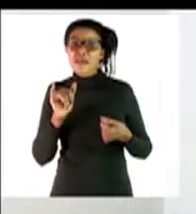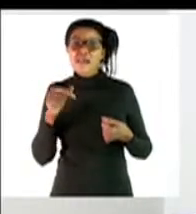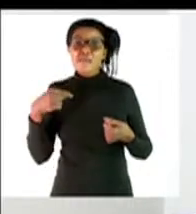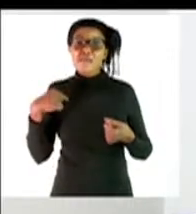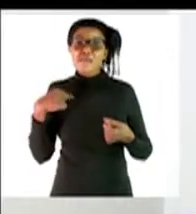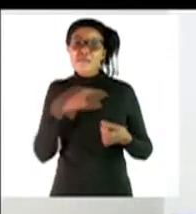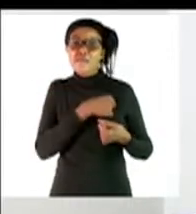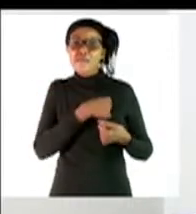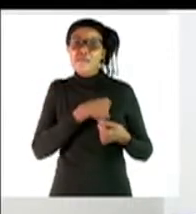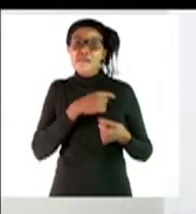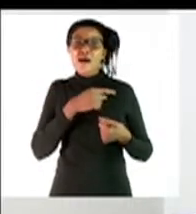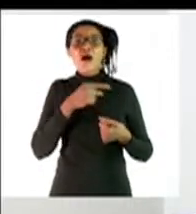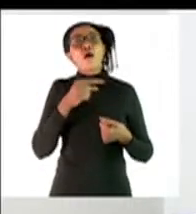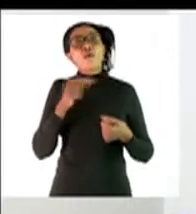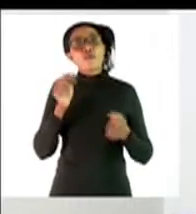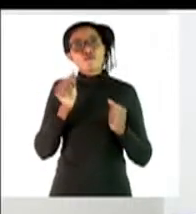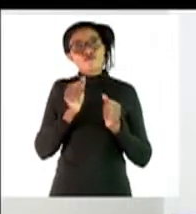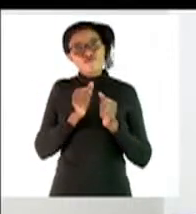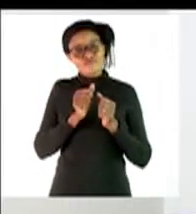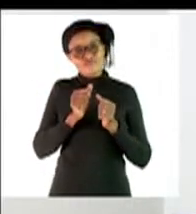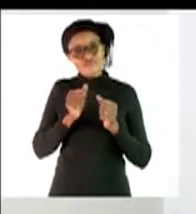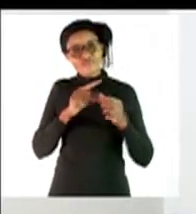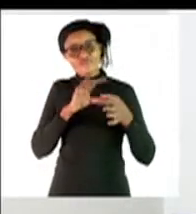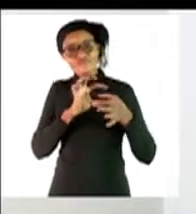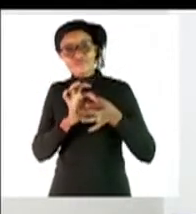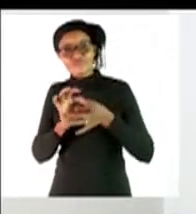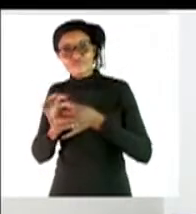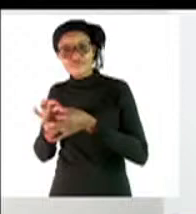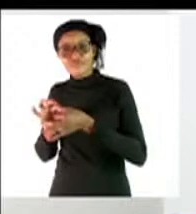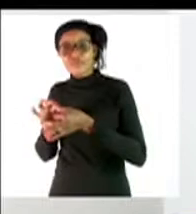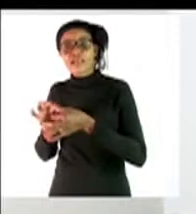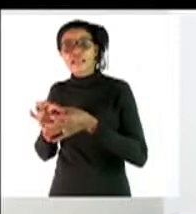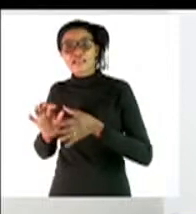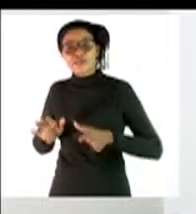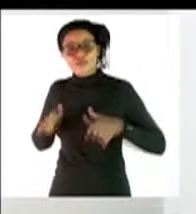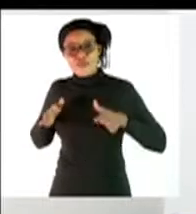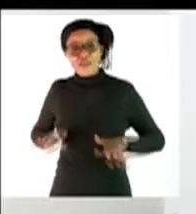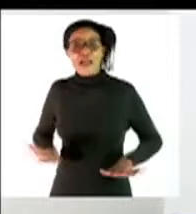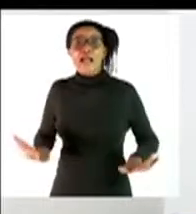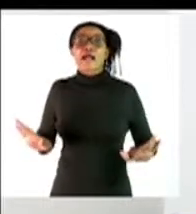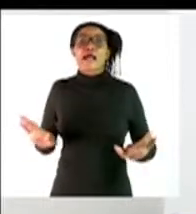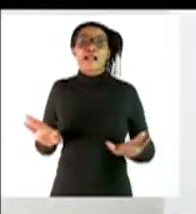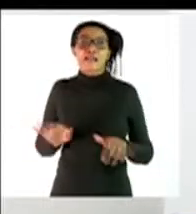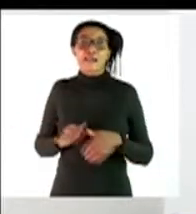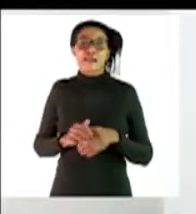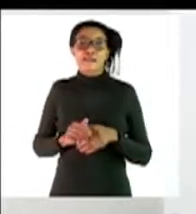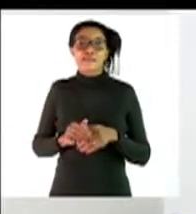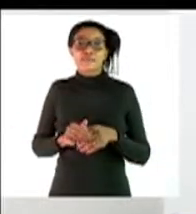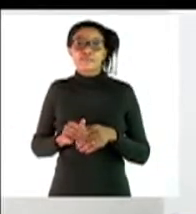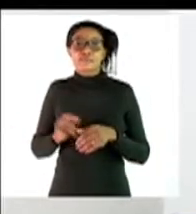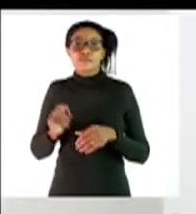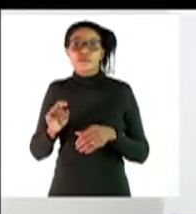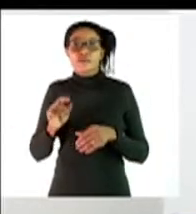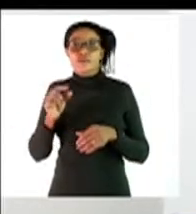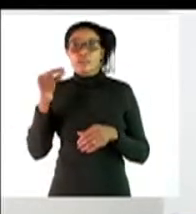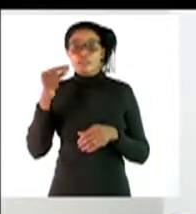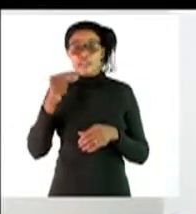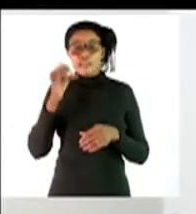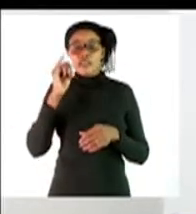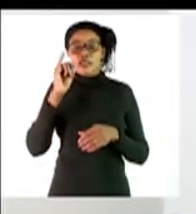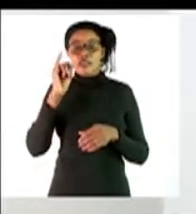the girls. So we're going to make a line from the word boys to the